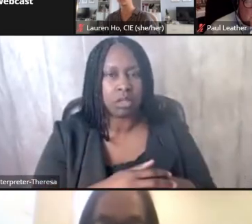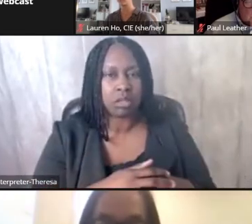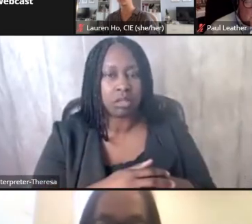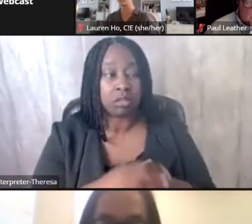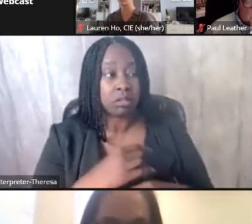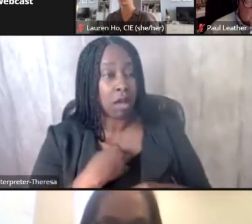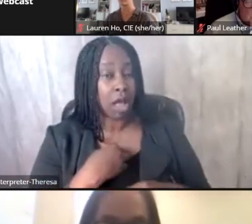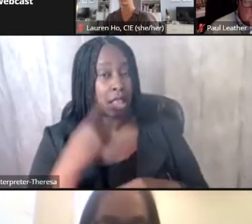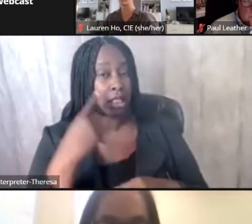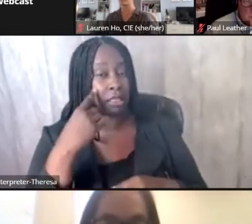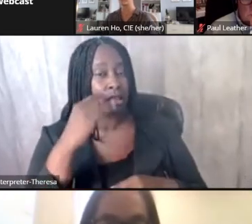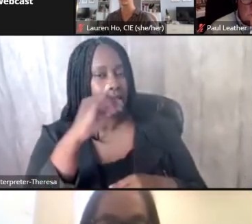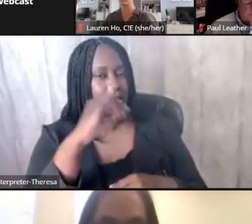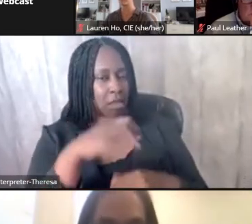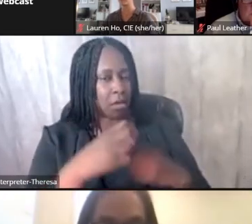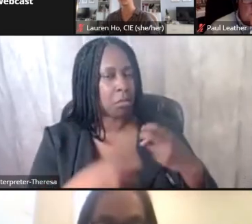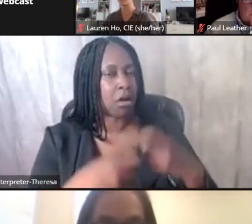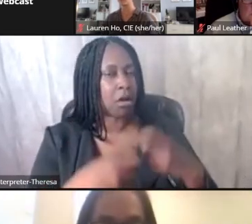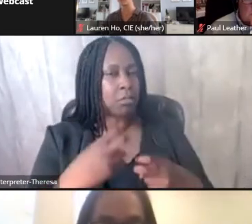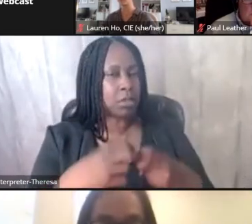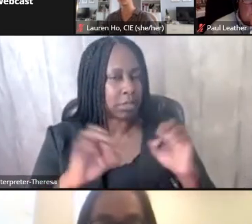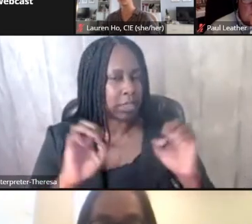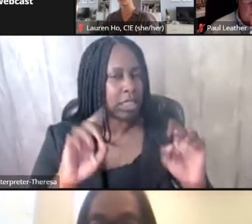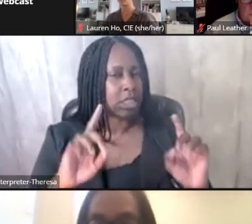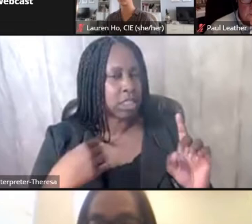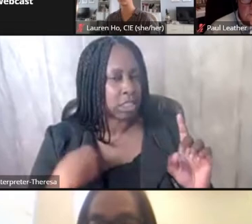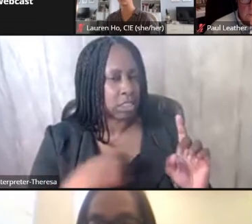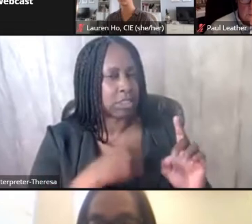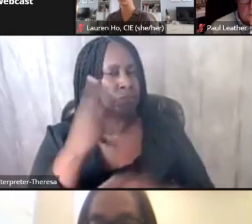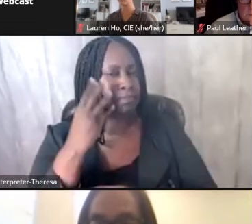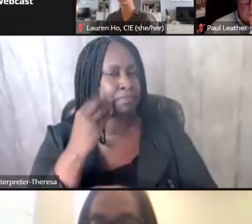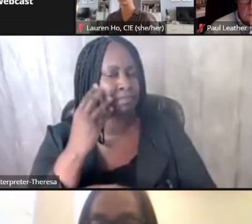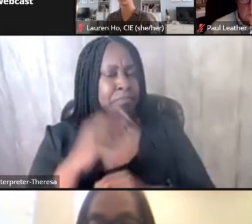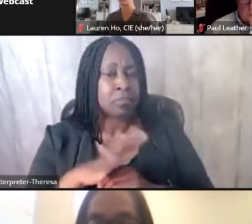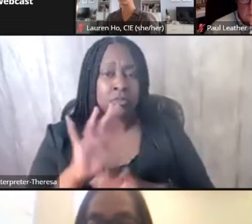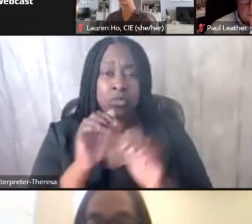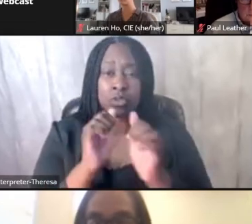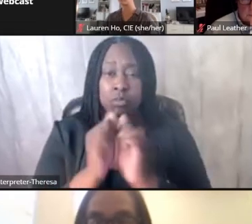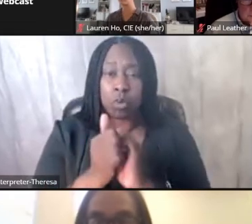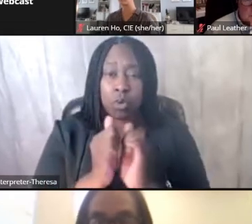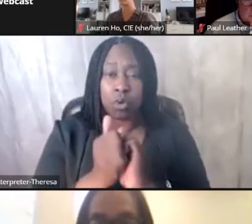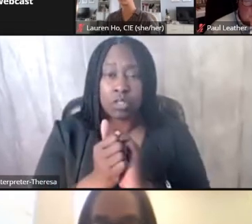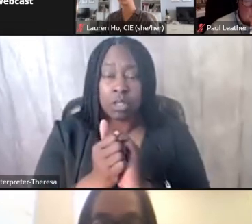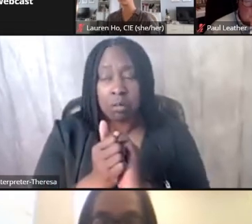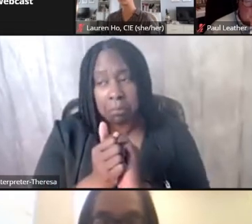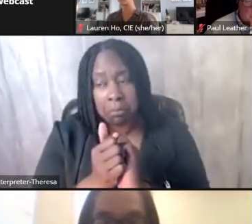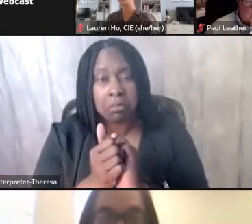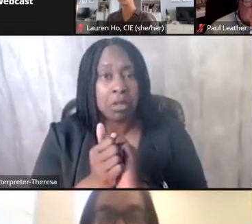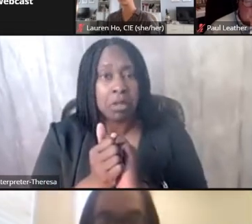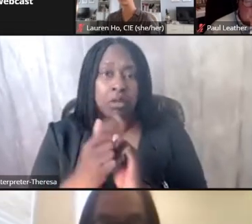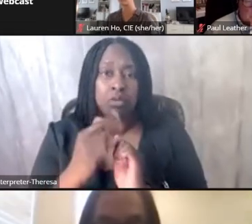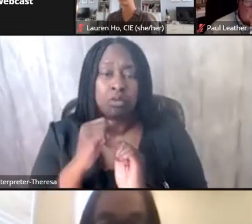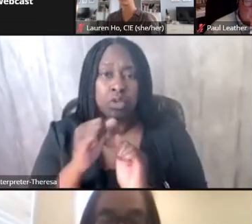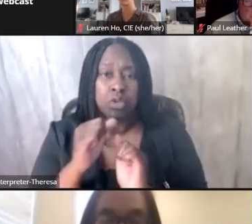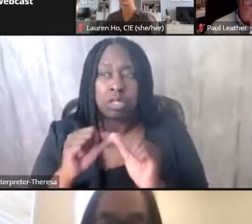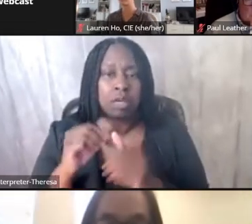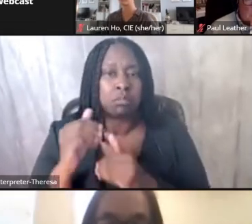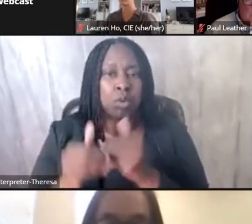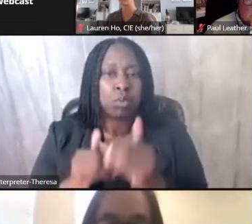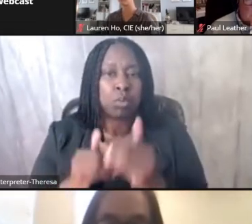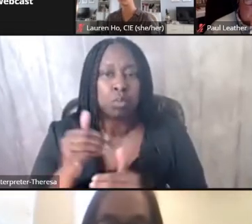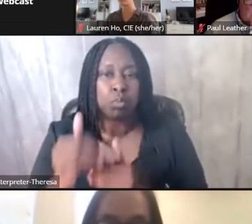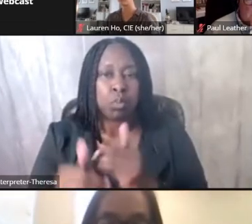a big problem for us in education. With sports, you don't necessarily keep on moving.